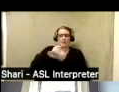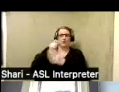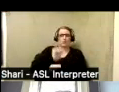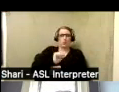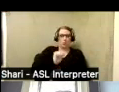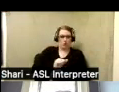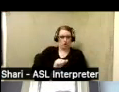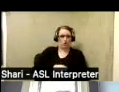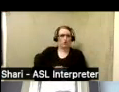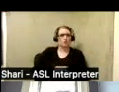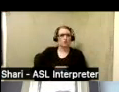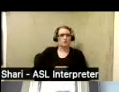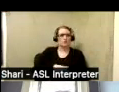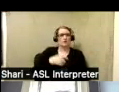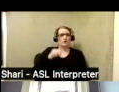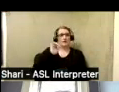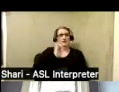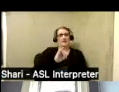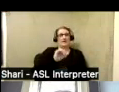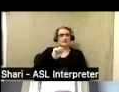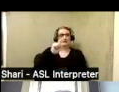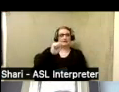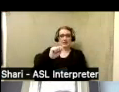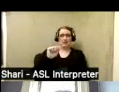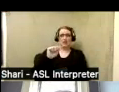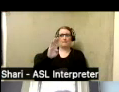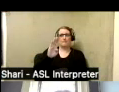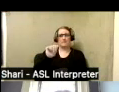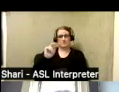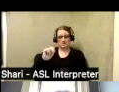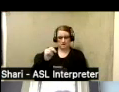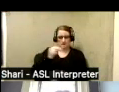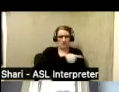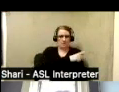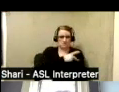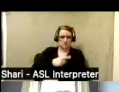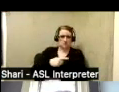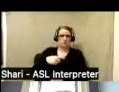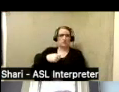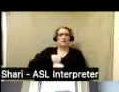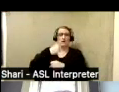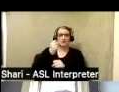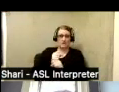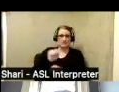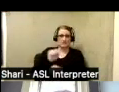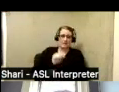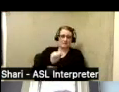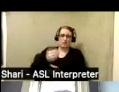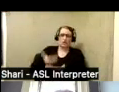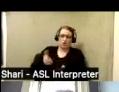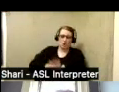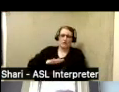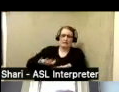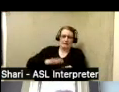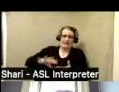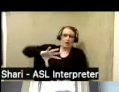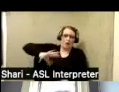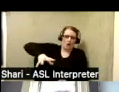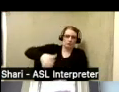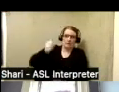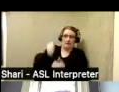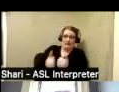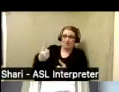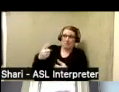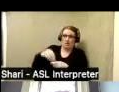at Saint-Alban Hospital, that included both reproductive and productive labor. So the cooking, cleaning, and laundry in which everyone in the